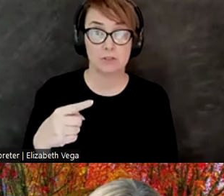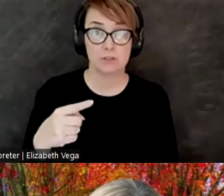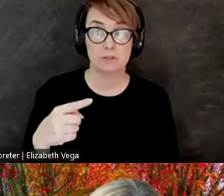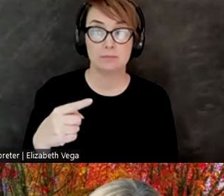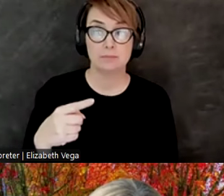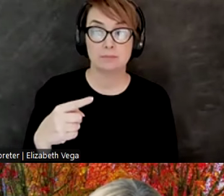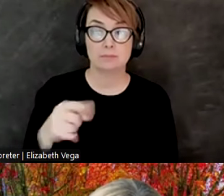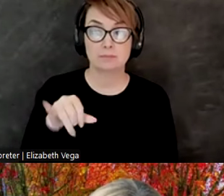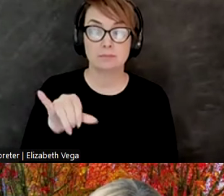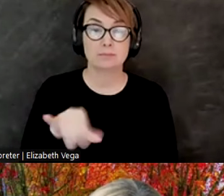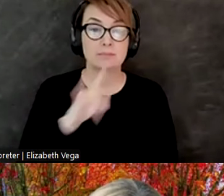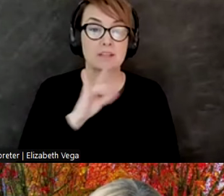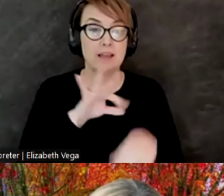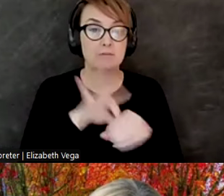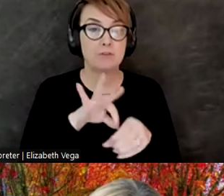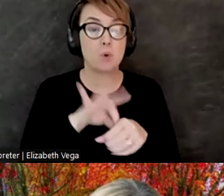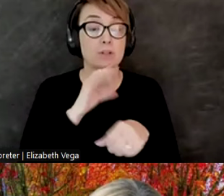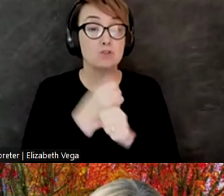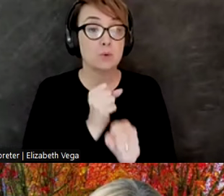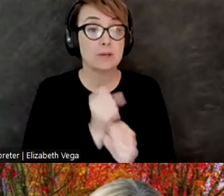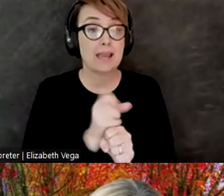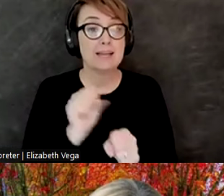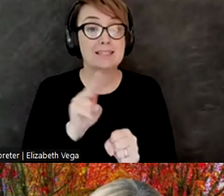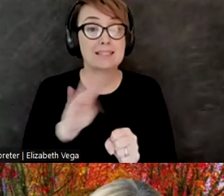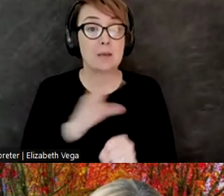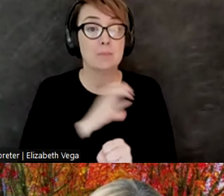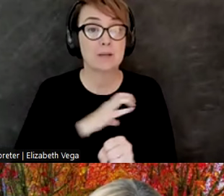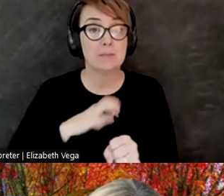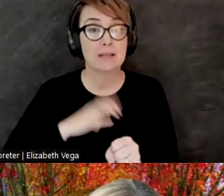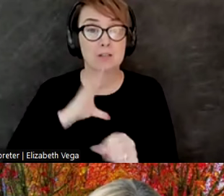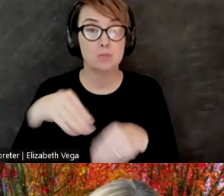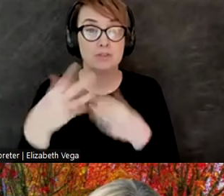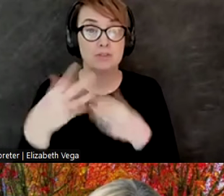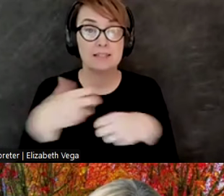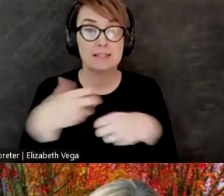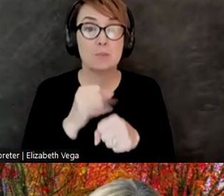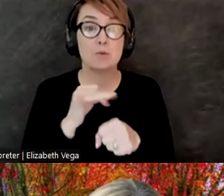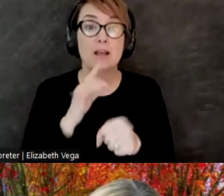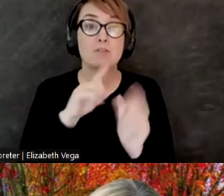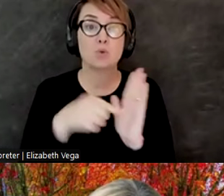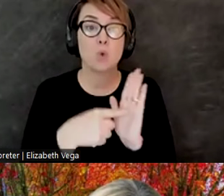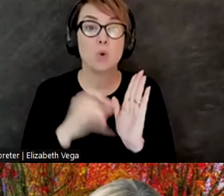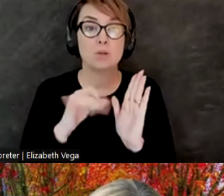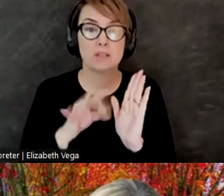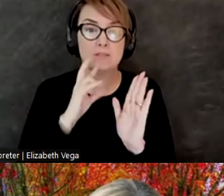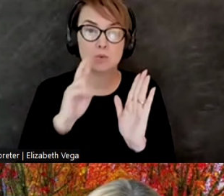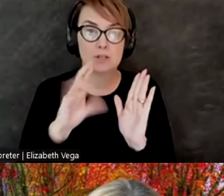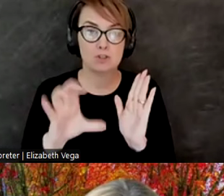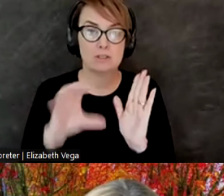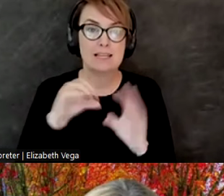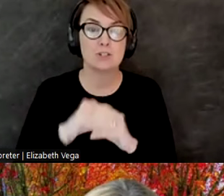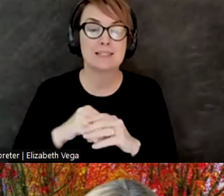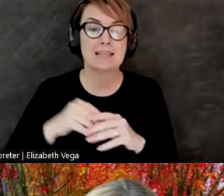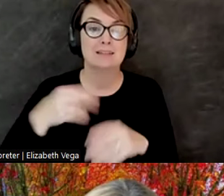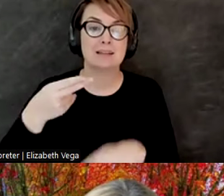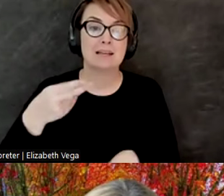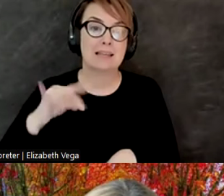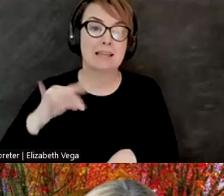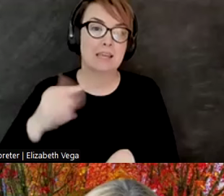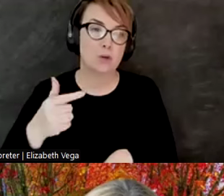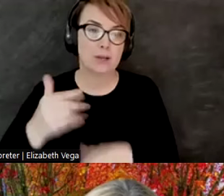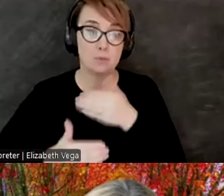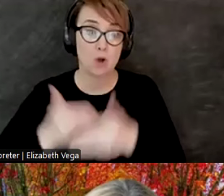it voted to create a subcommittee to provide a summary of the roles of the regional centers in the hearing process and